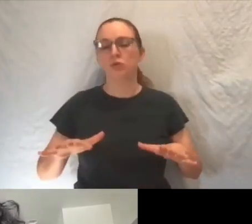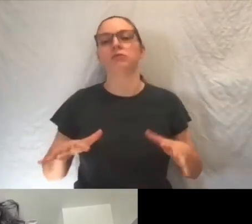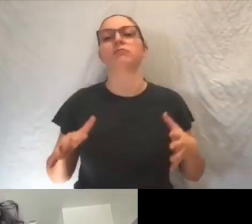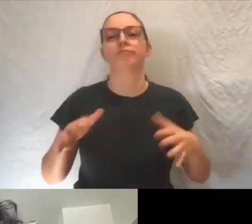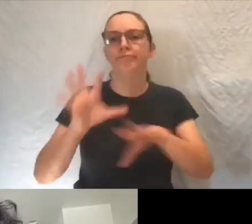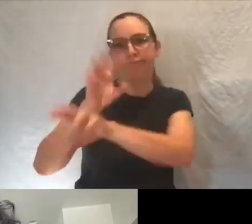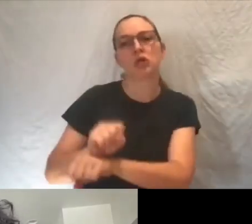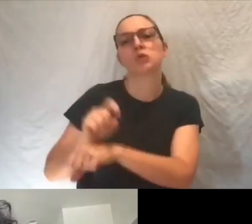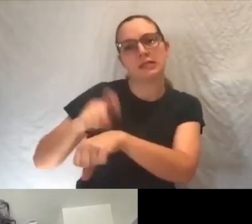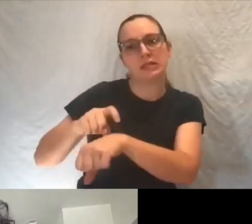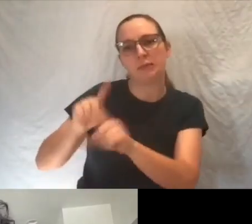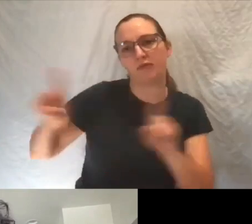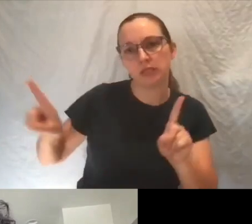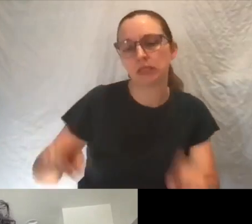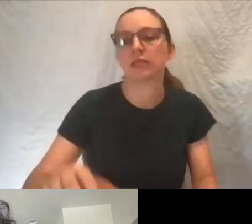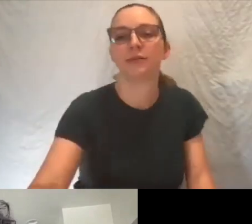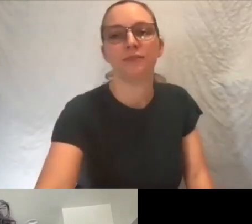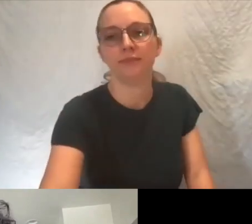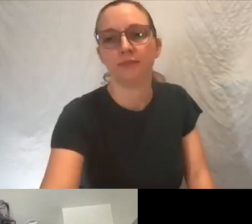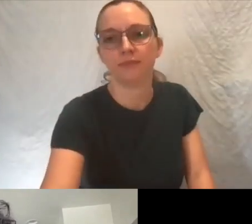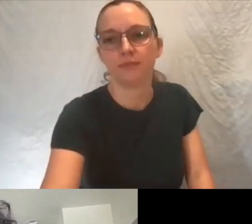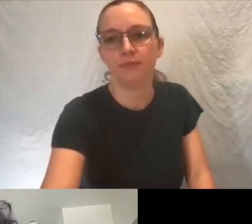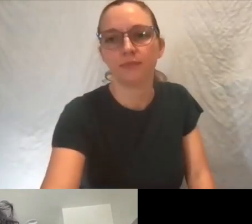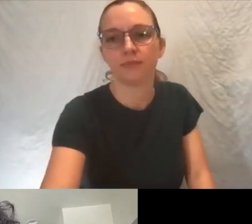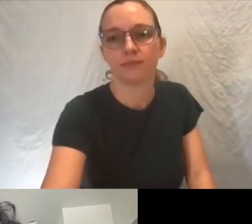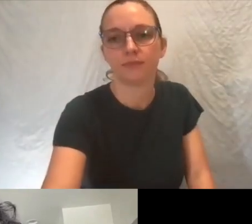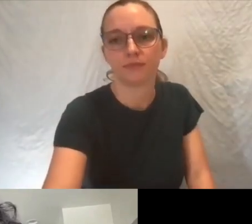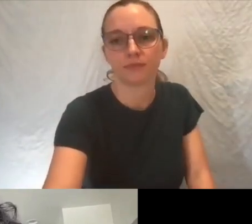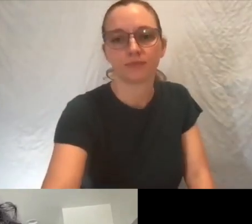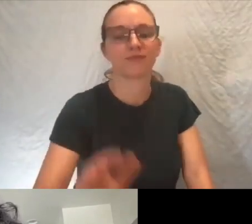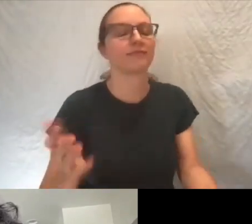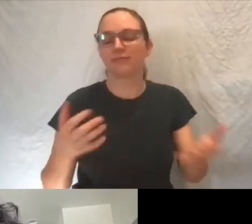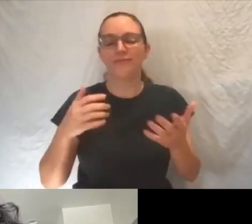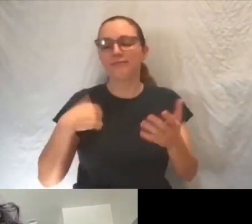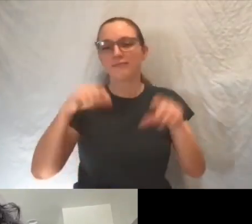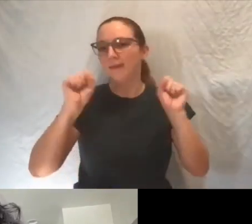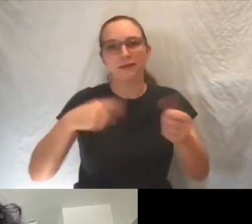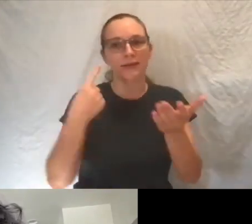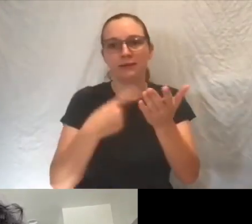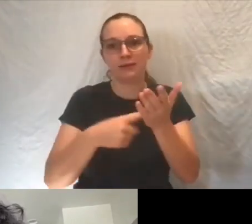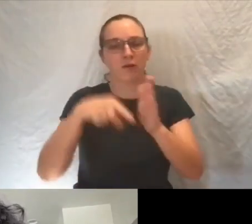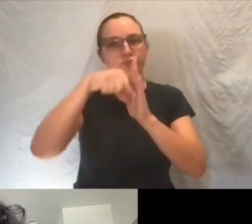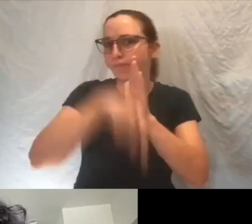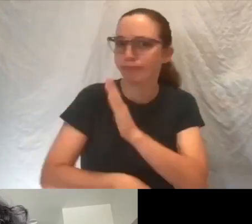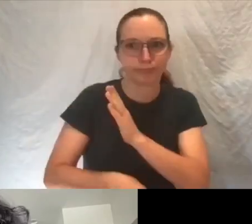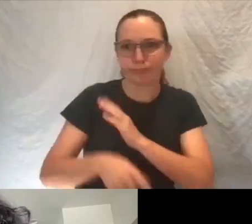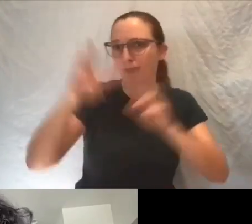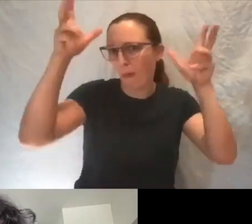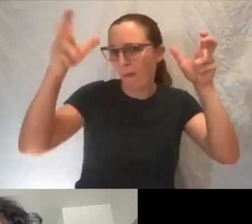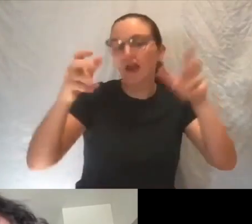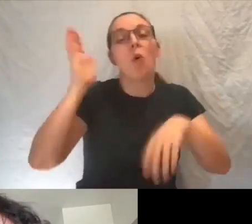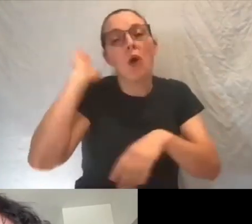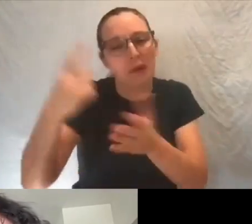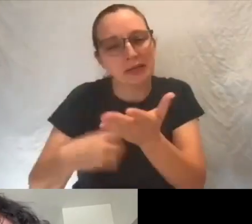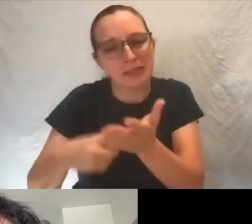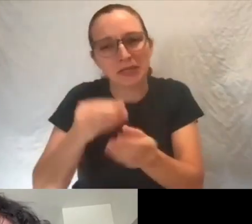yeah. Um, I listen. I could keep on talking about Wicked, and we will talk about Wicked, and we have a bunch